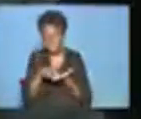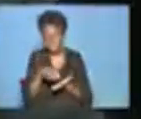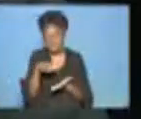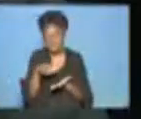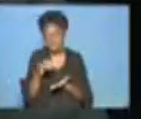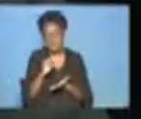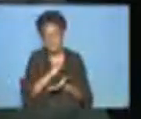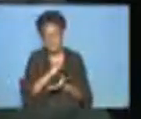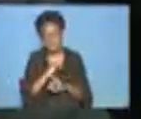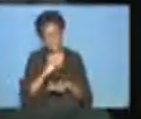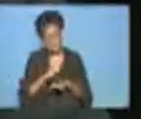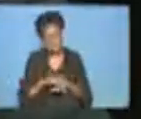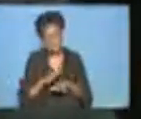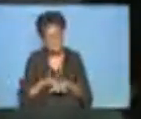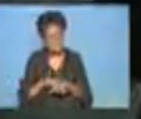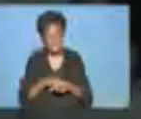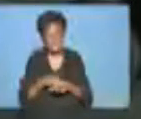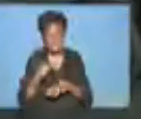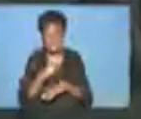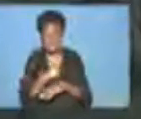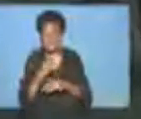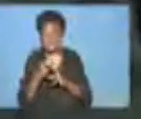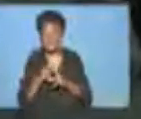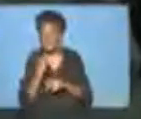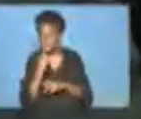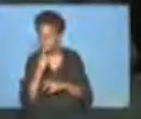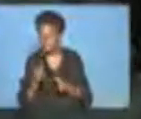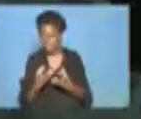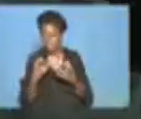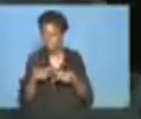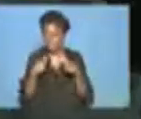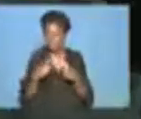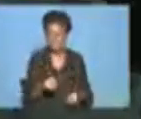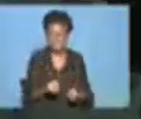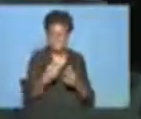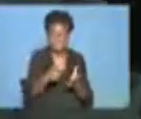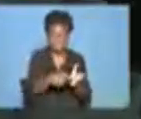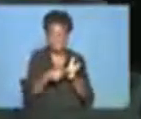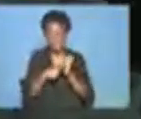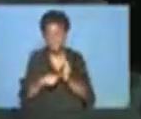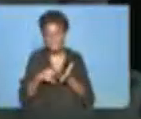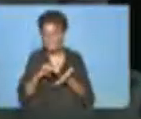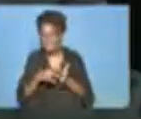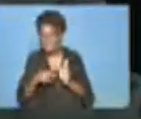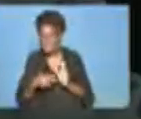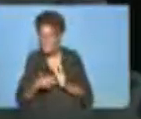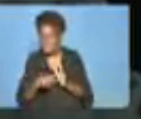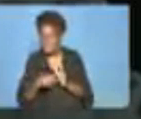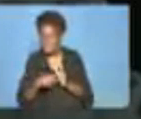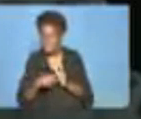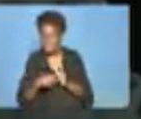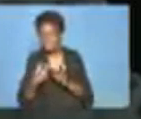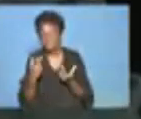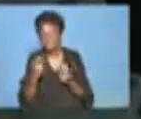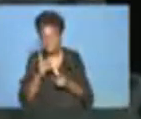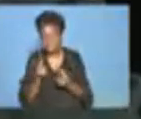and said to them, to whom much is given, much is required. That simply means fasten your seatbelt, let's get